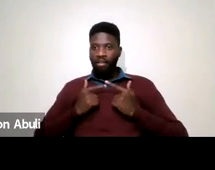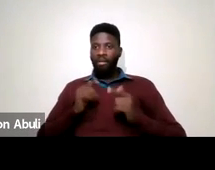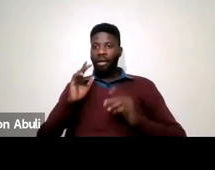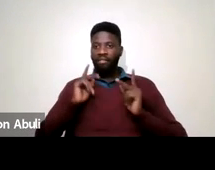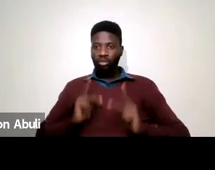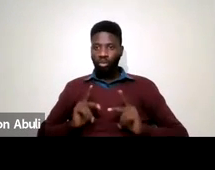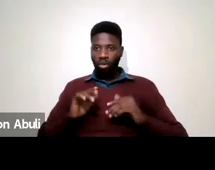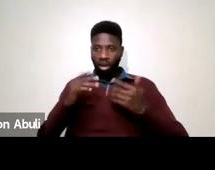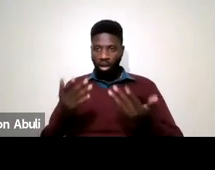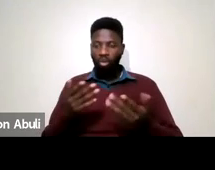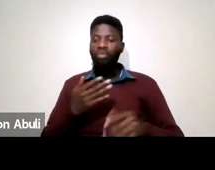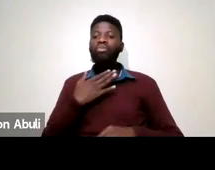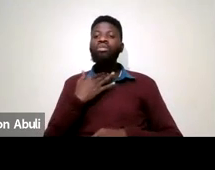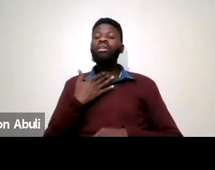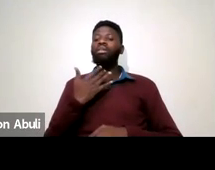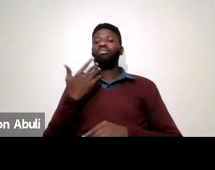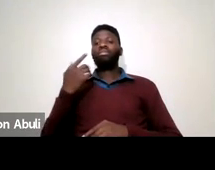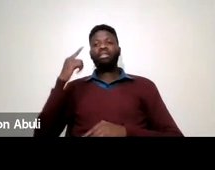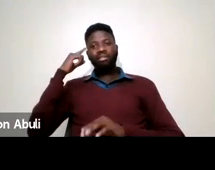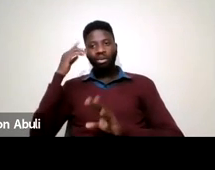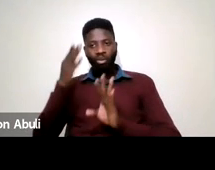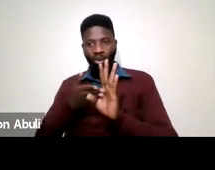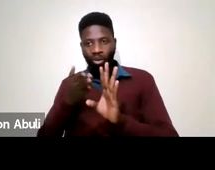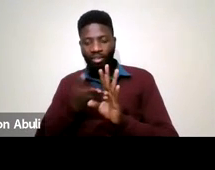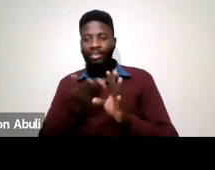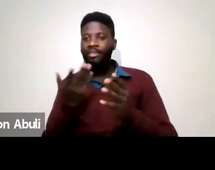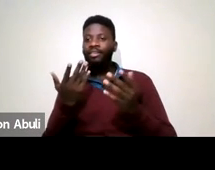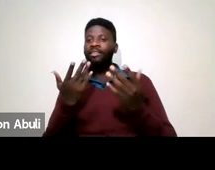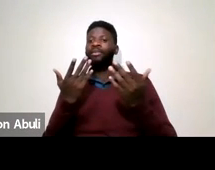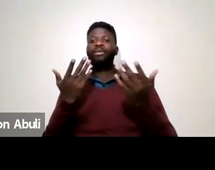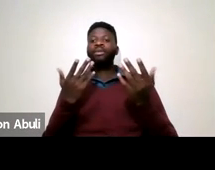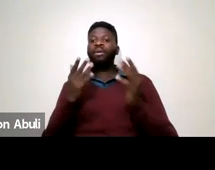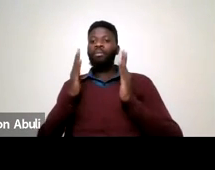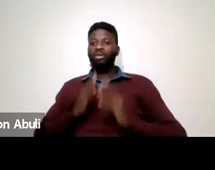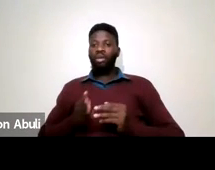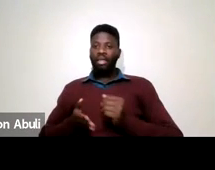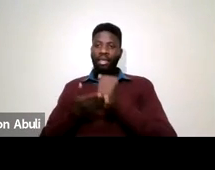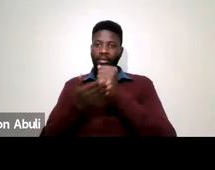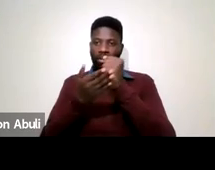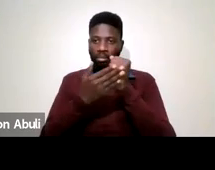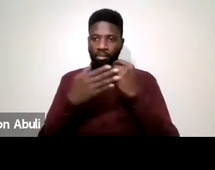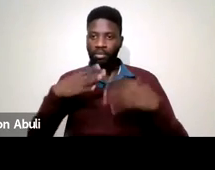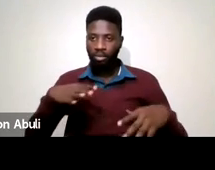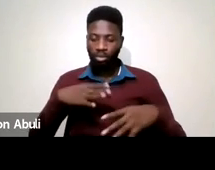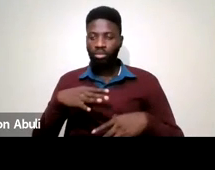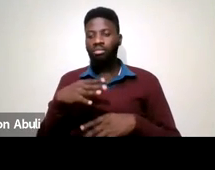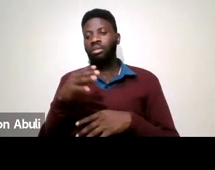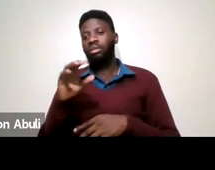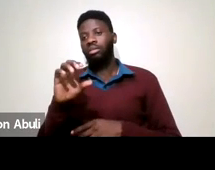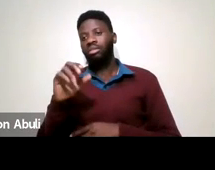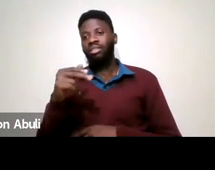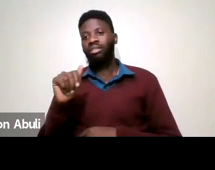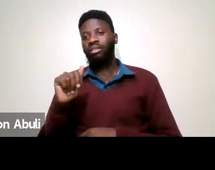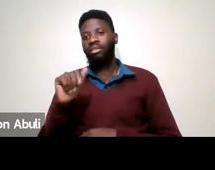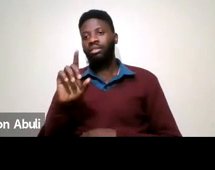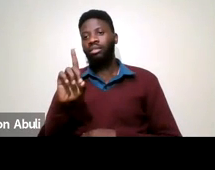be a physician, whether you want to be a psychologist, whether you want to be a philanthropy like Manu Chandaria, this is something that you choose. Whether you